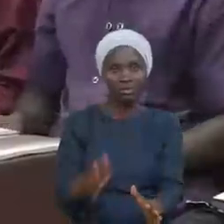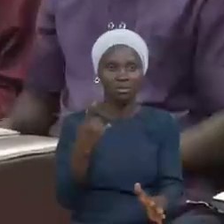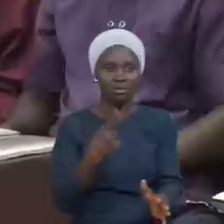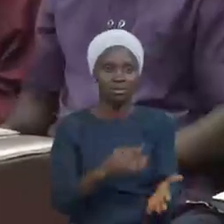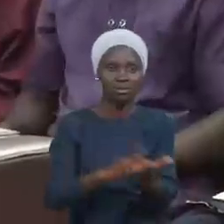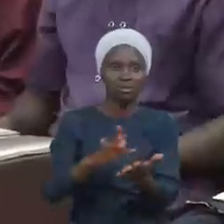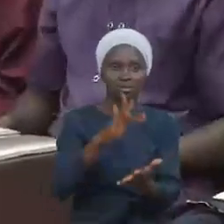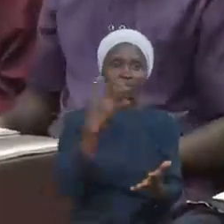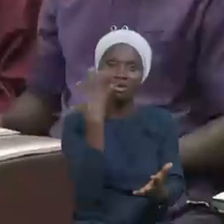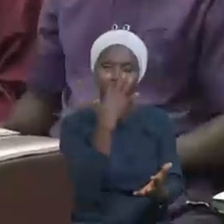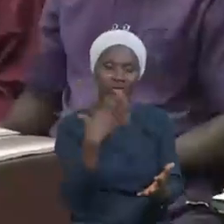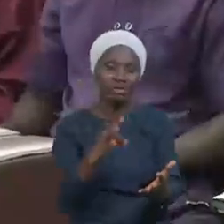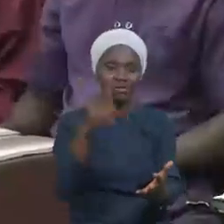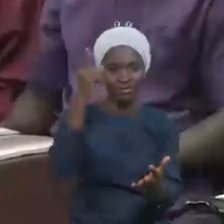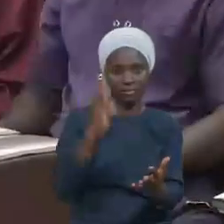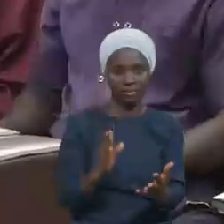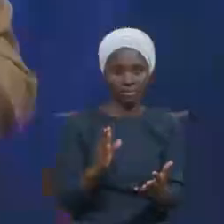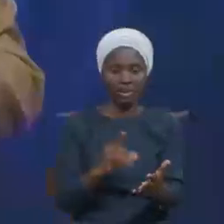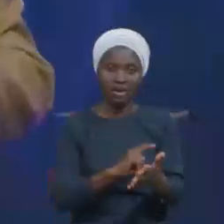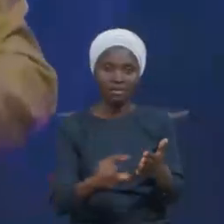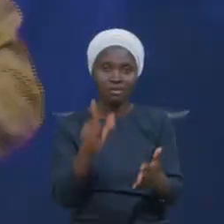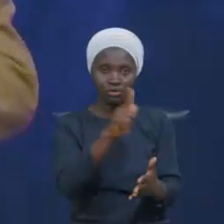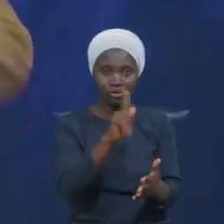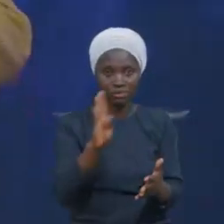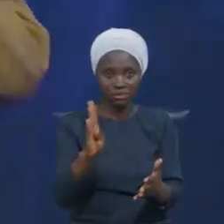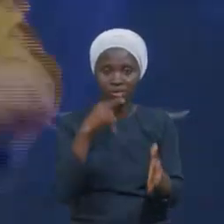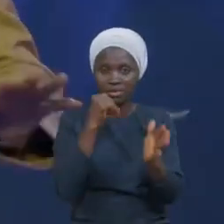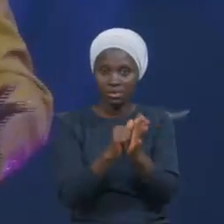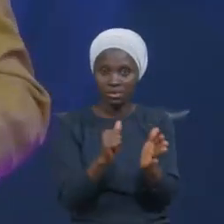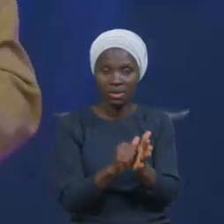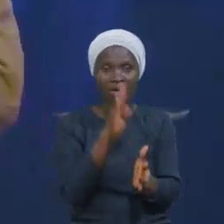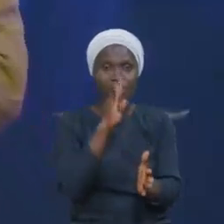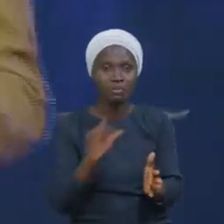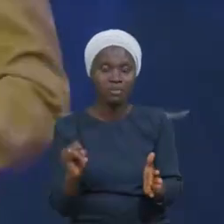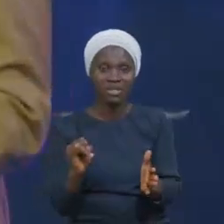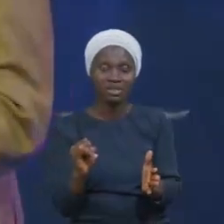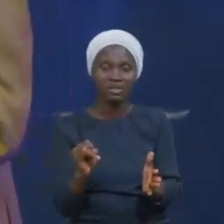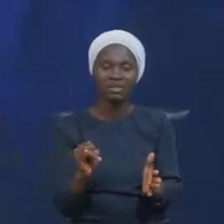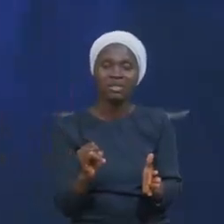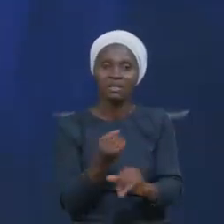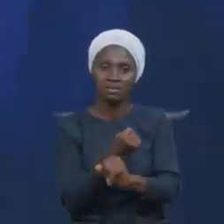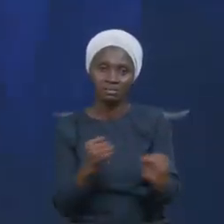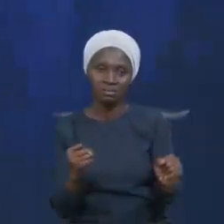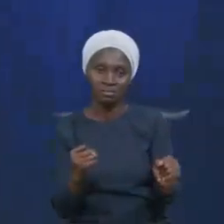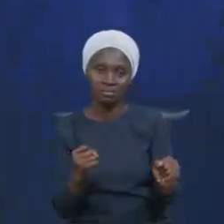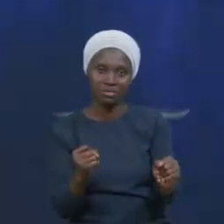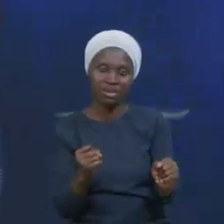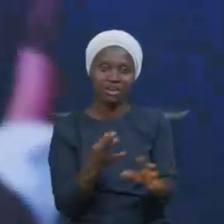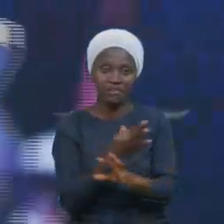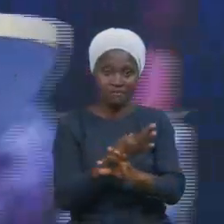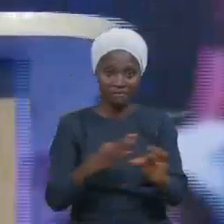glory of God. Verse 24, it says, being justified freely.